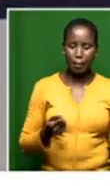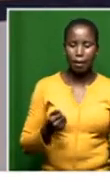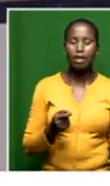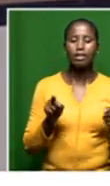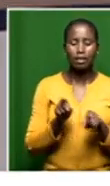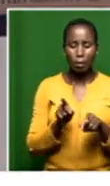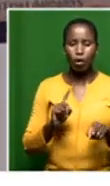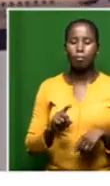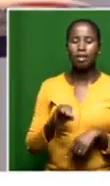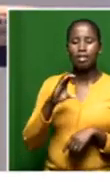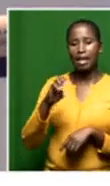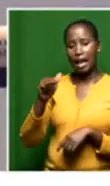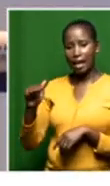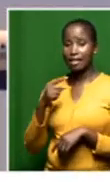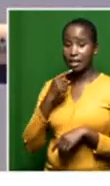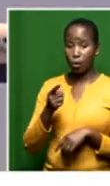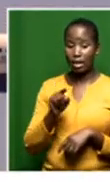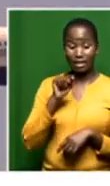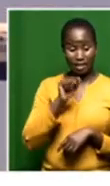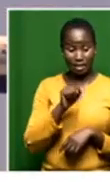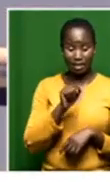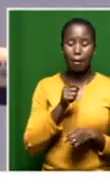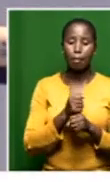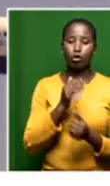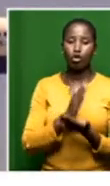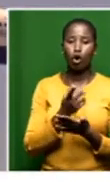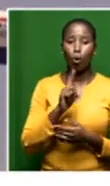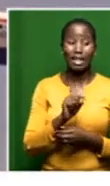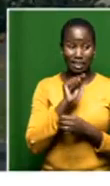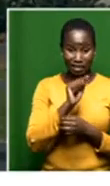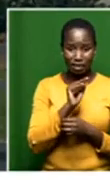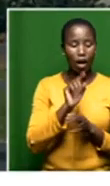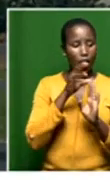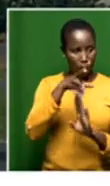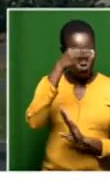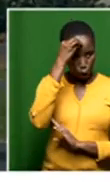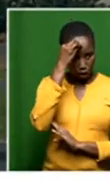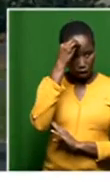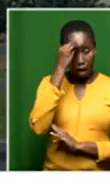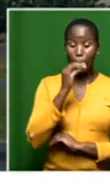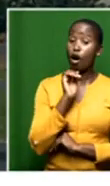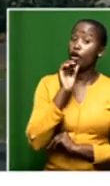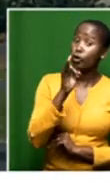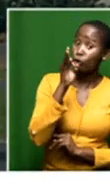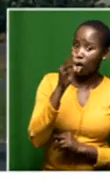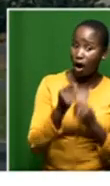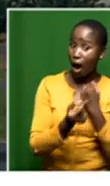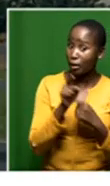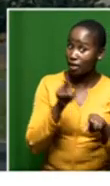CAA, that the airline is going to now ensure that they take these lessons into the future, and they will avert any